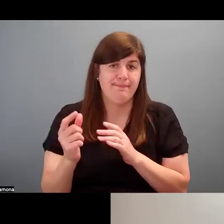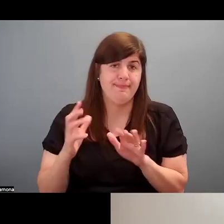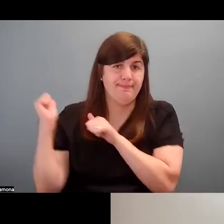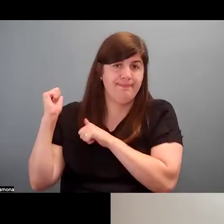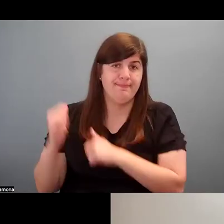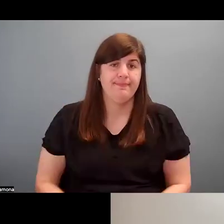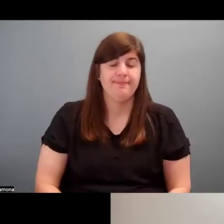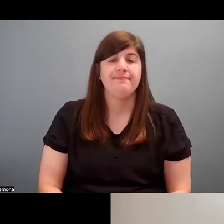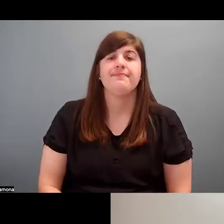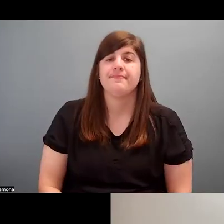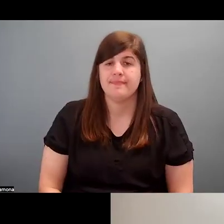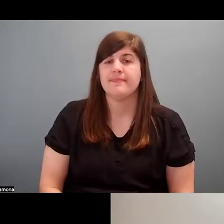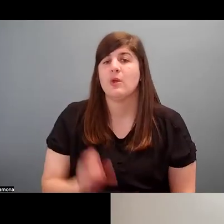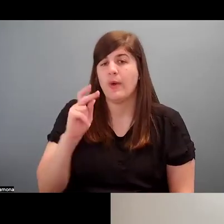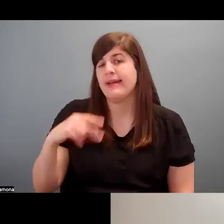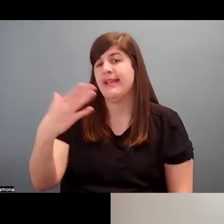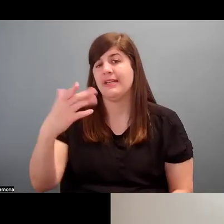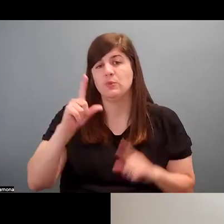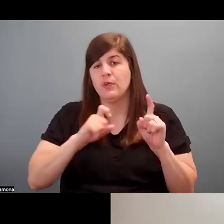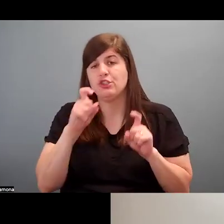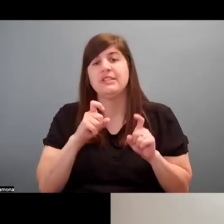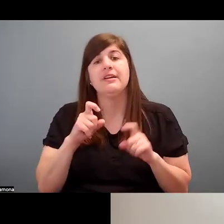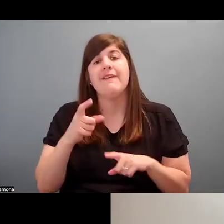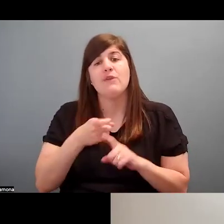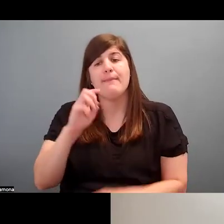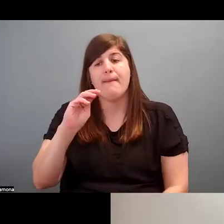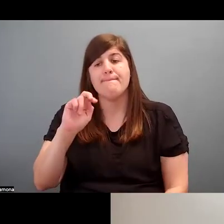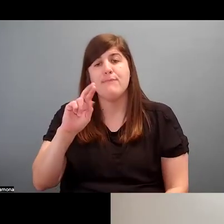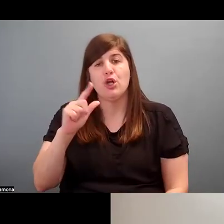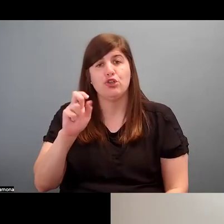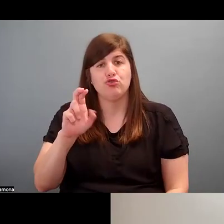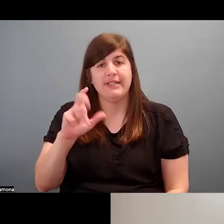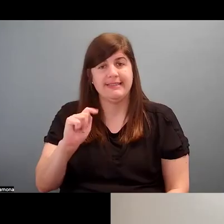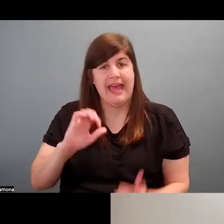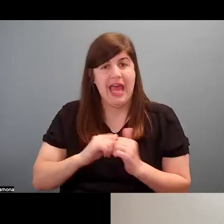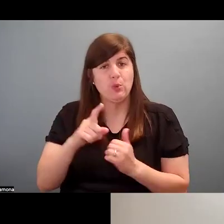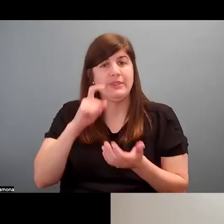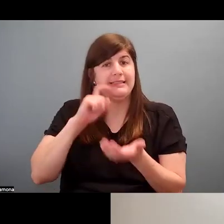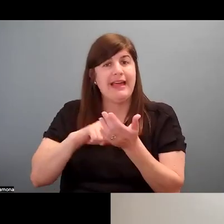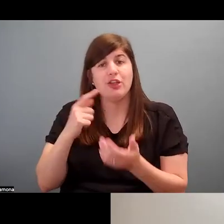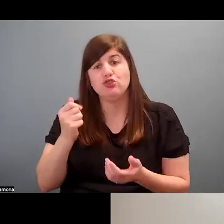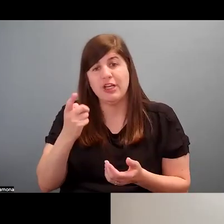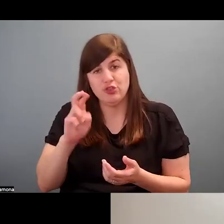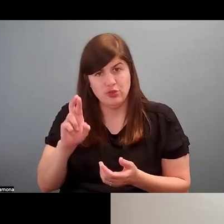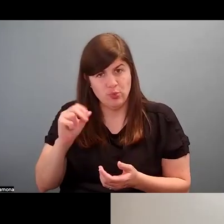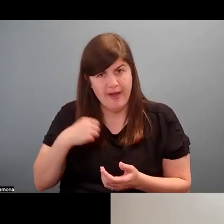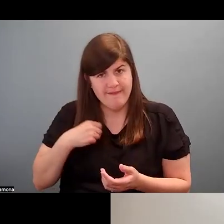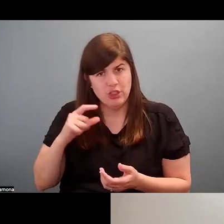All right. Next question. From Margaret. How can you tell the gender of a shrimp? Is there gender in